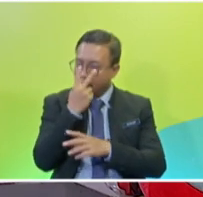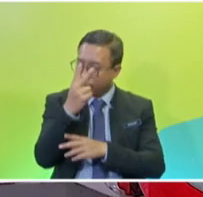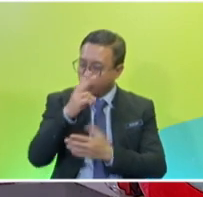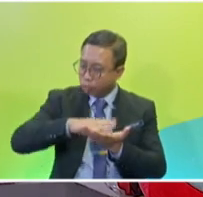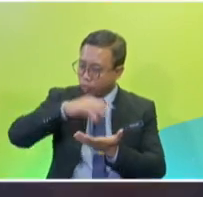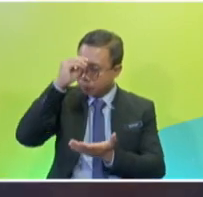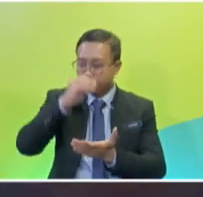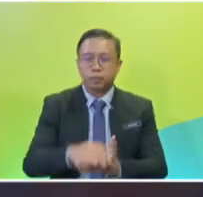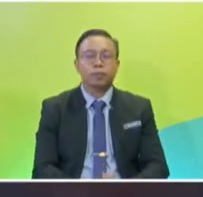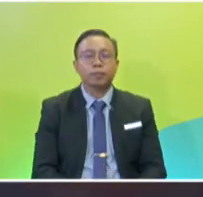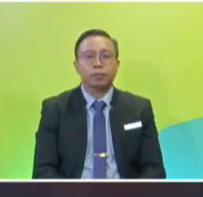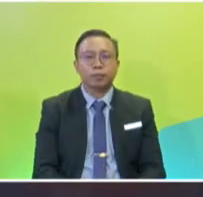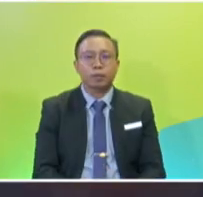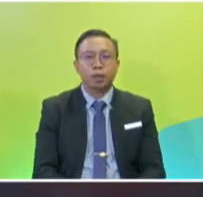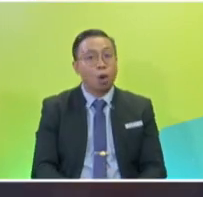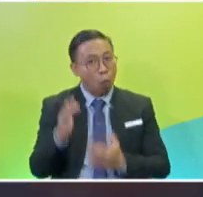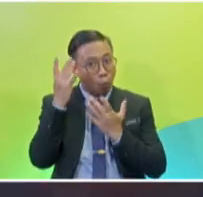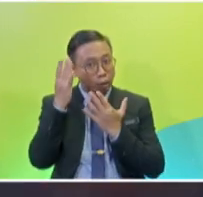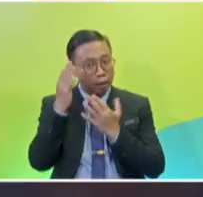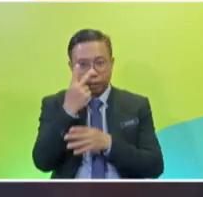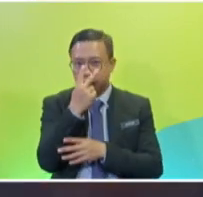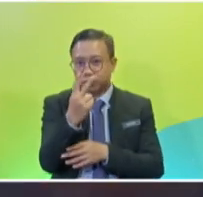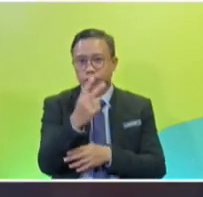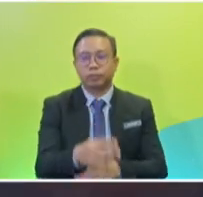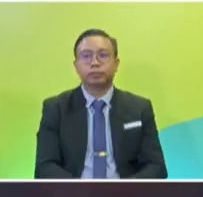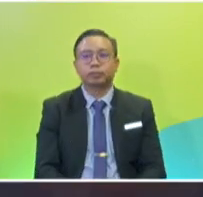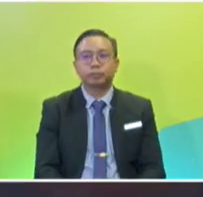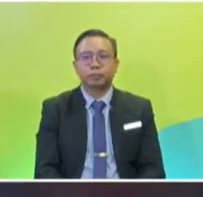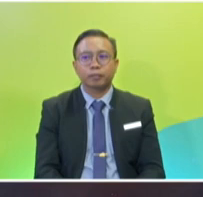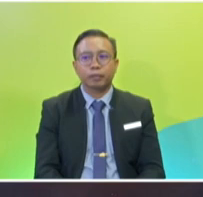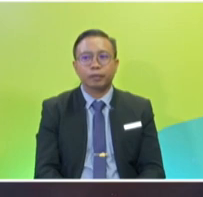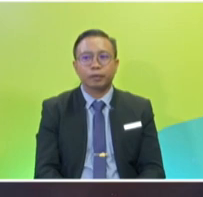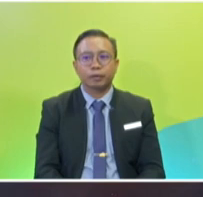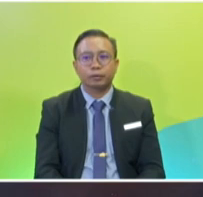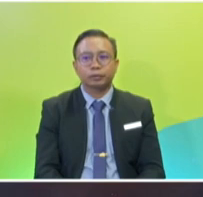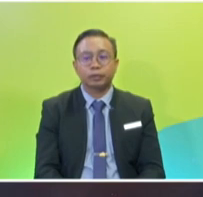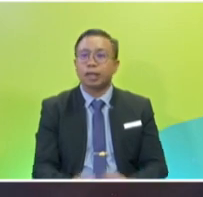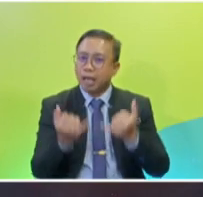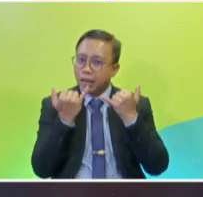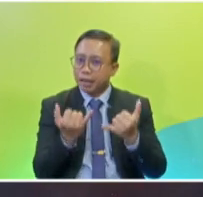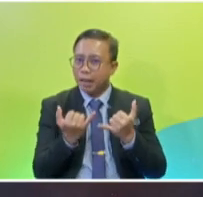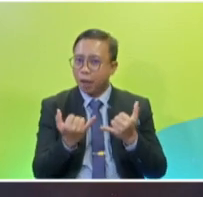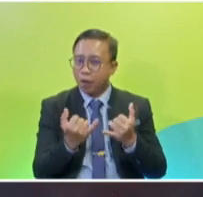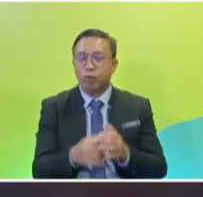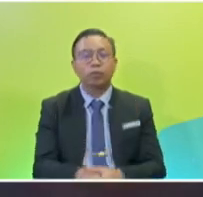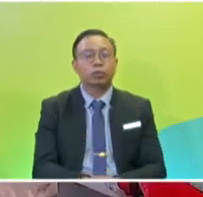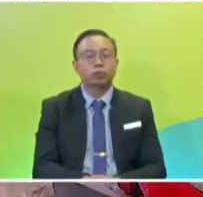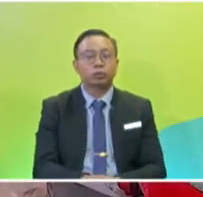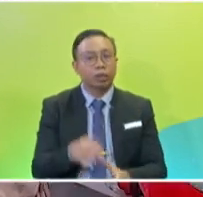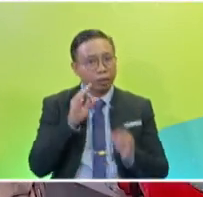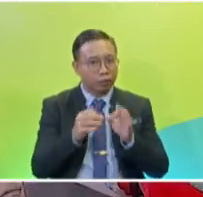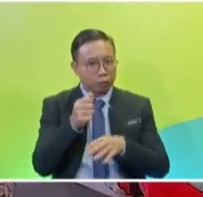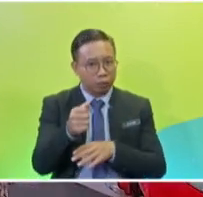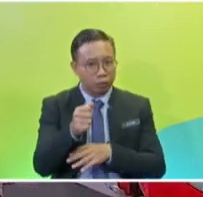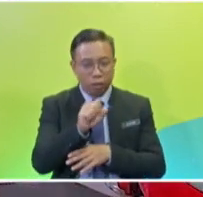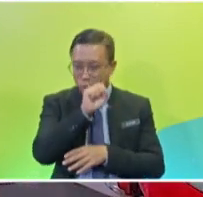that, soon. What is madam? Wait and see. Okay. Fasten your seatbelts. All right. Now, of course, if you ask me, Shafika,